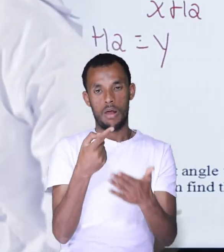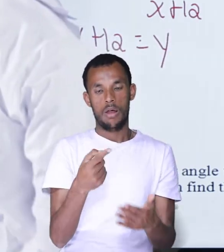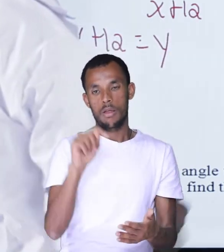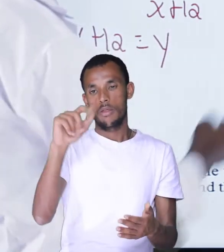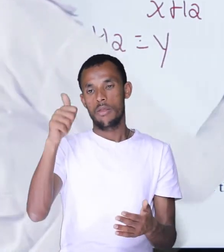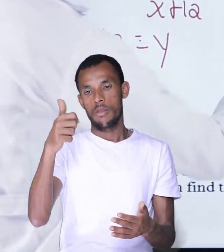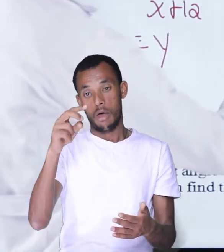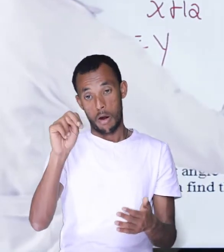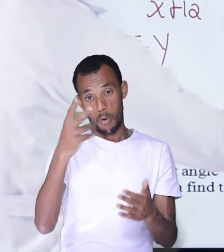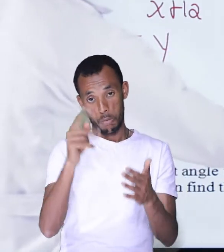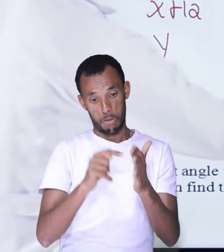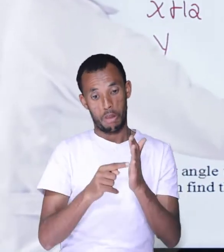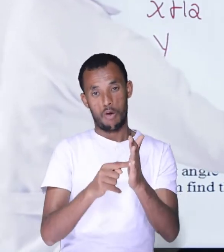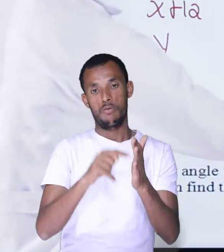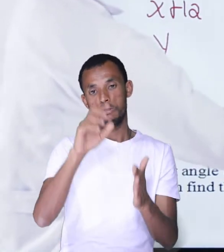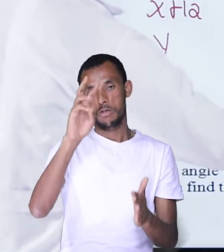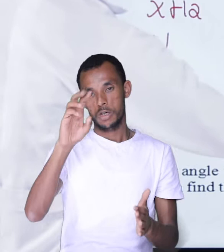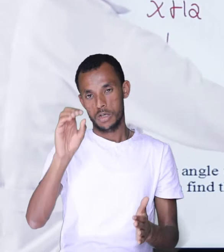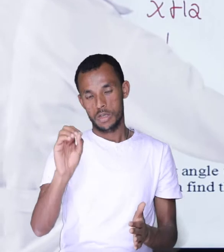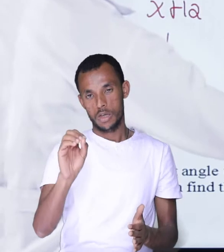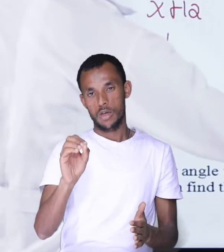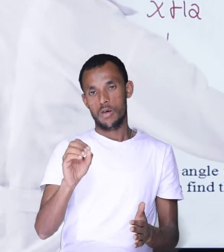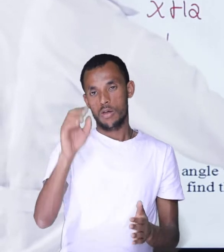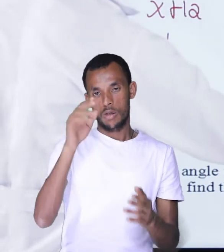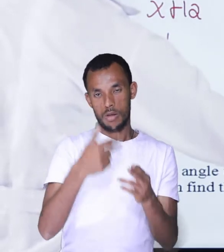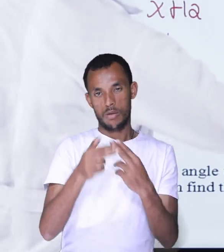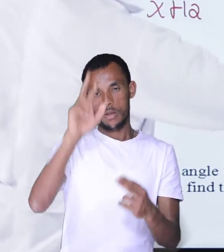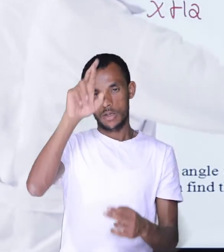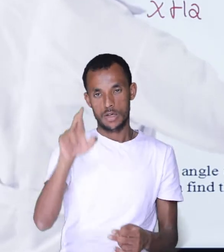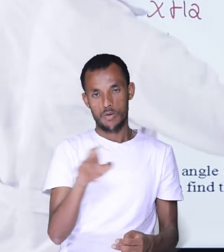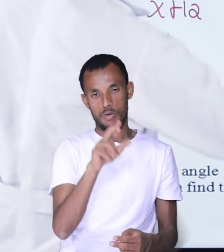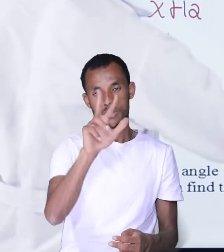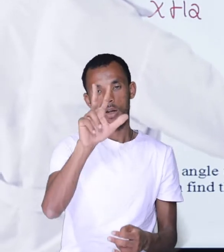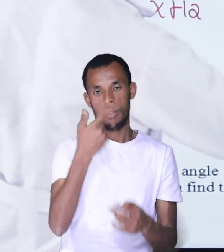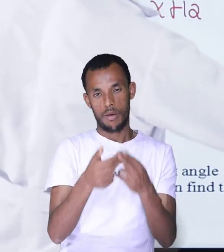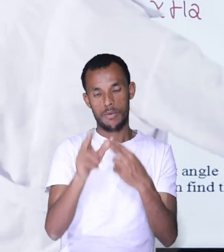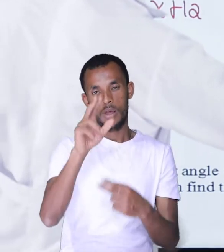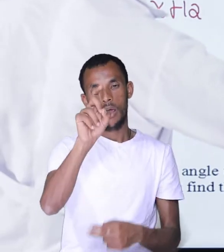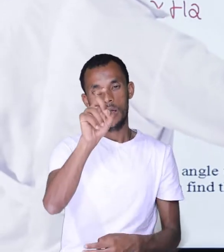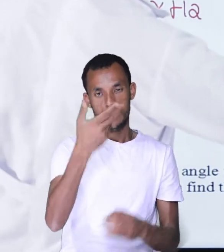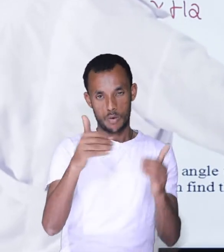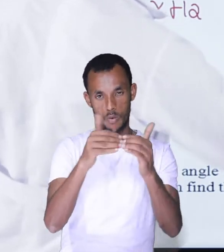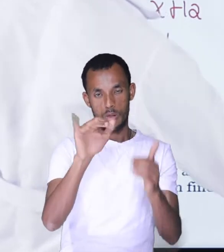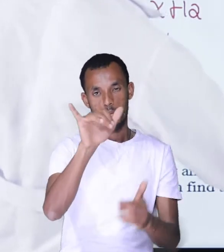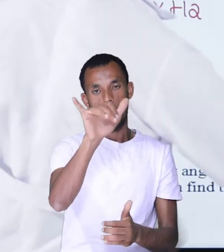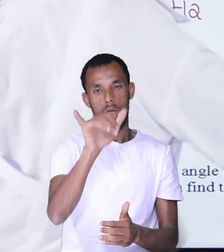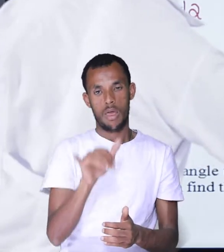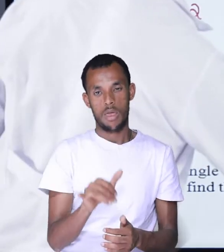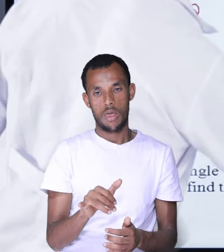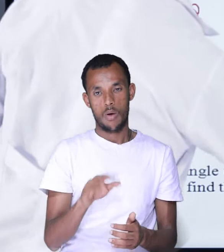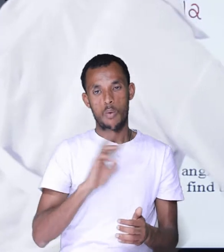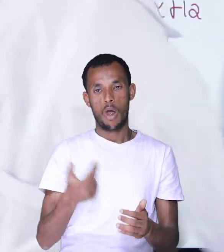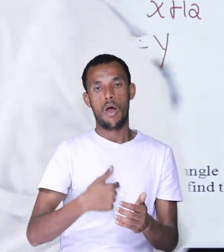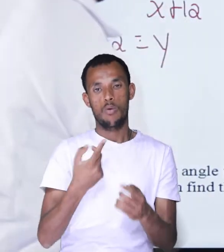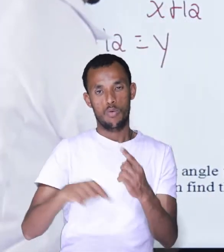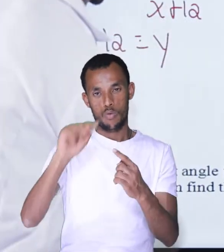of 60 degree is the square root of 3. The square root of 3 then times x equals to y. So we have